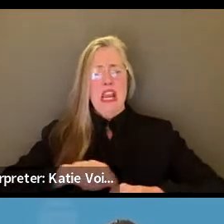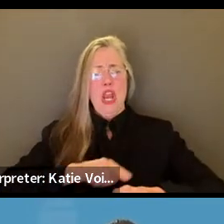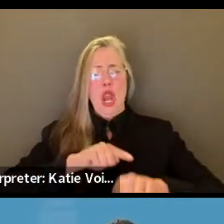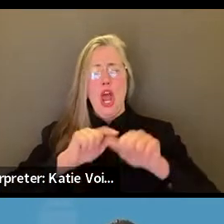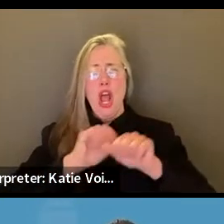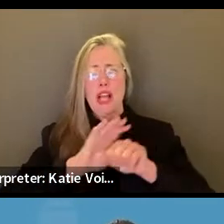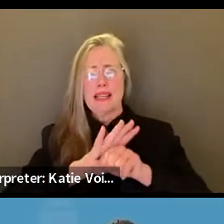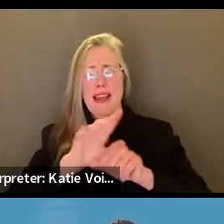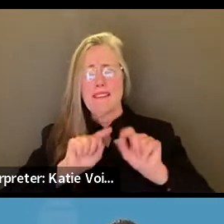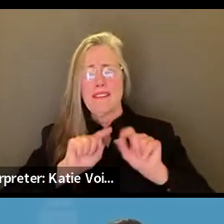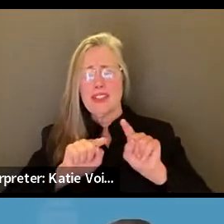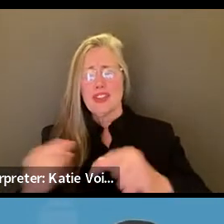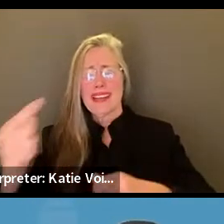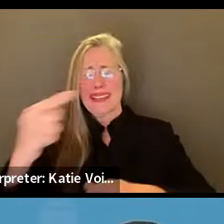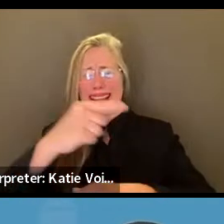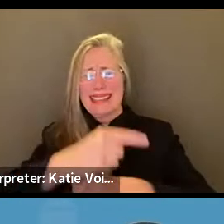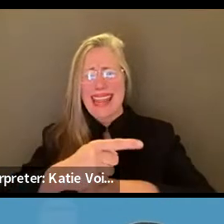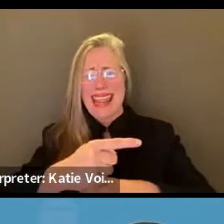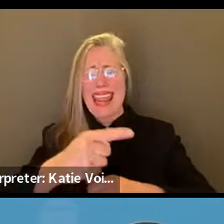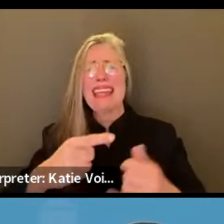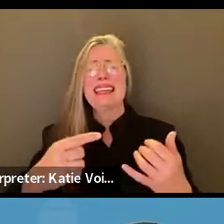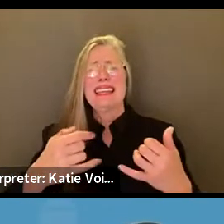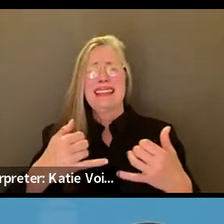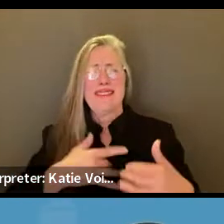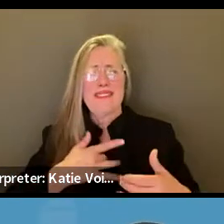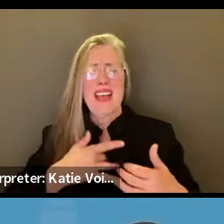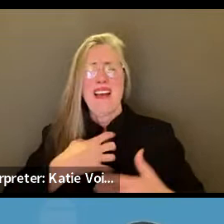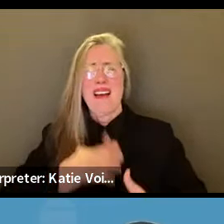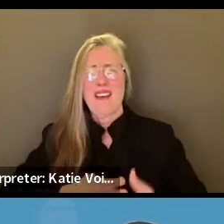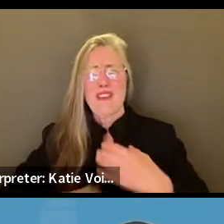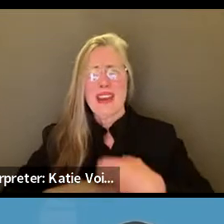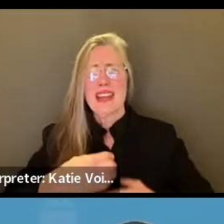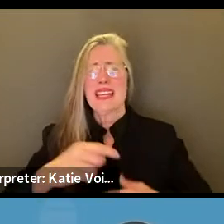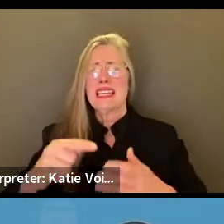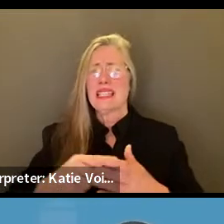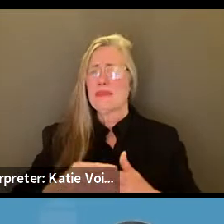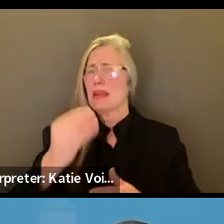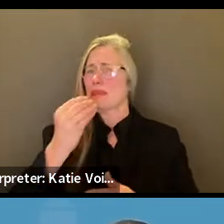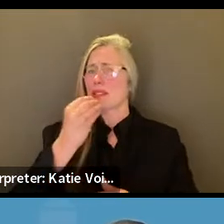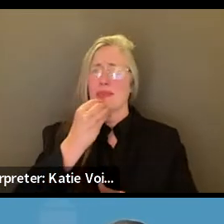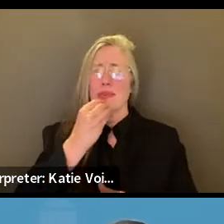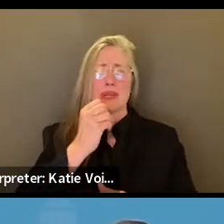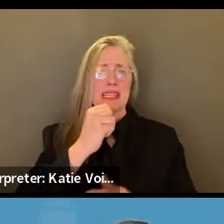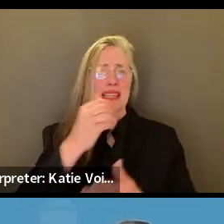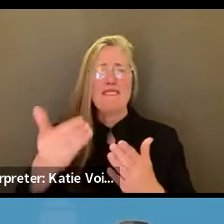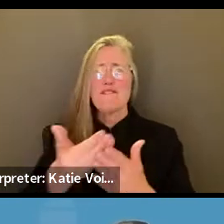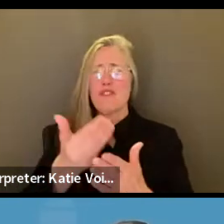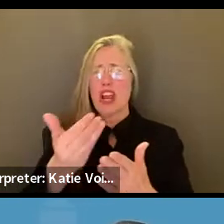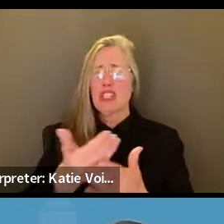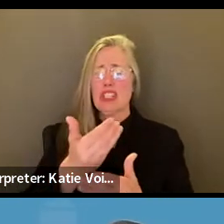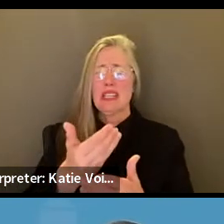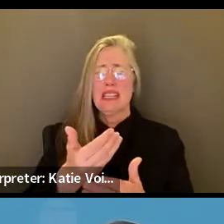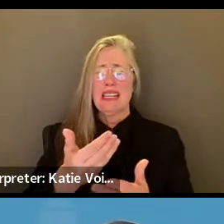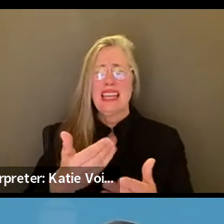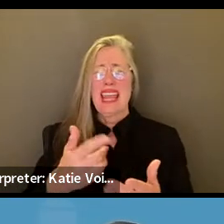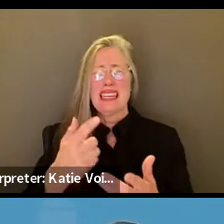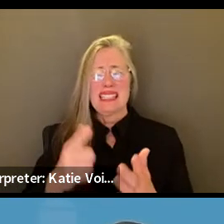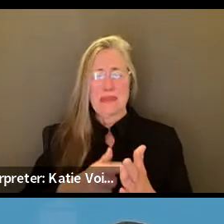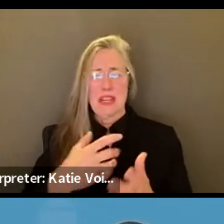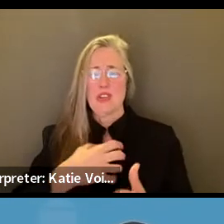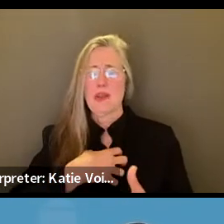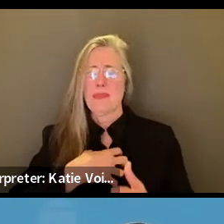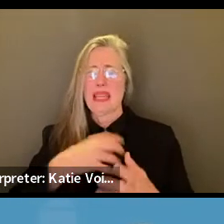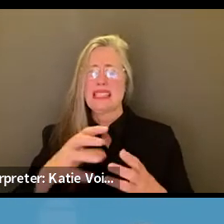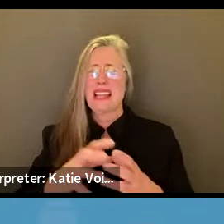through the day with those options alone, and also that sometimes the food isn't fresh. And then there is also complaints of excessive food